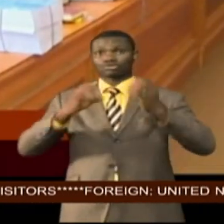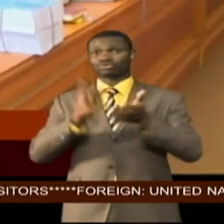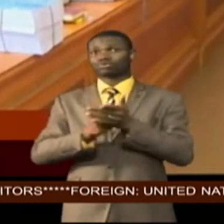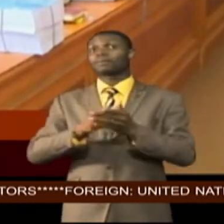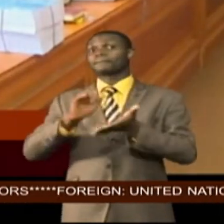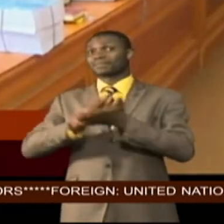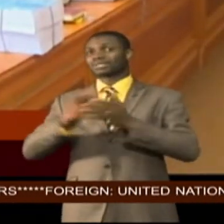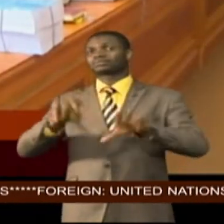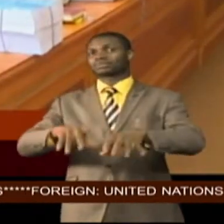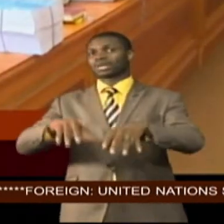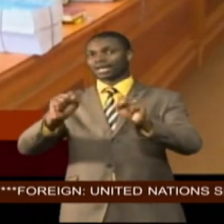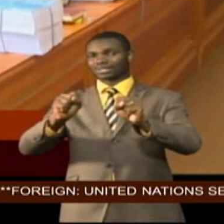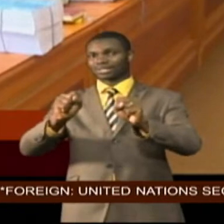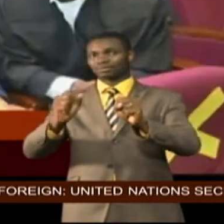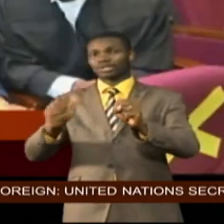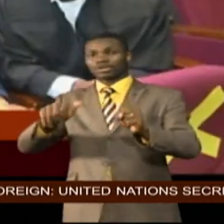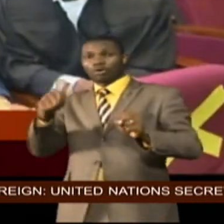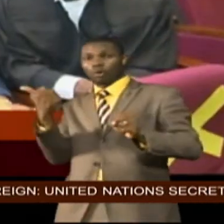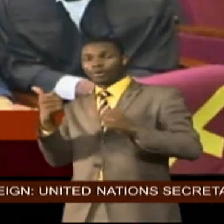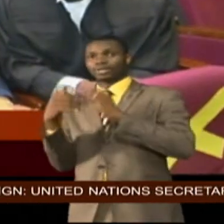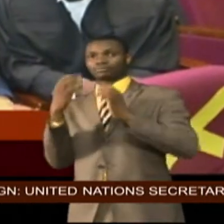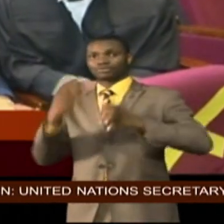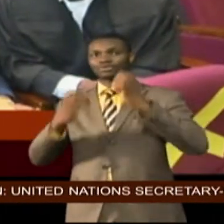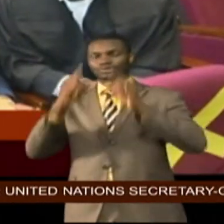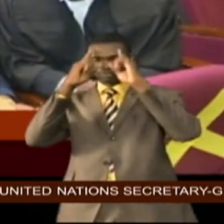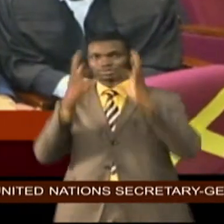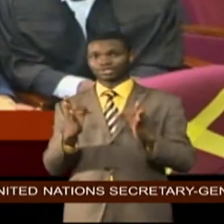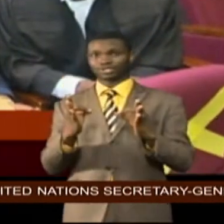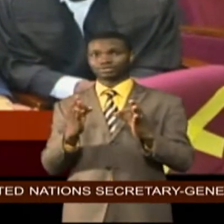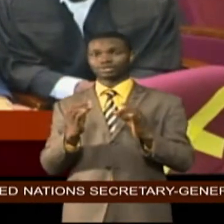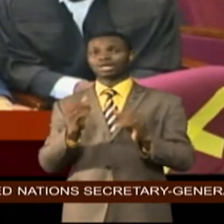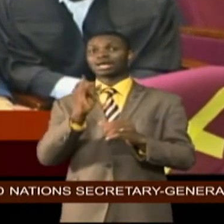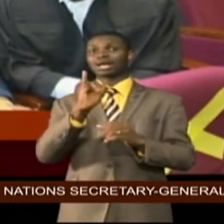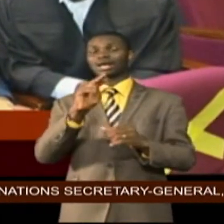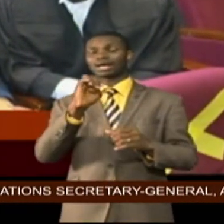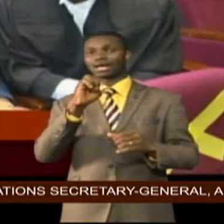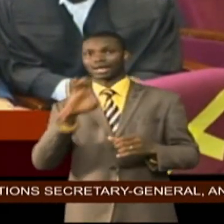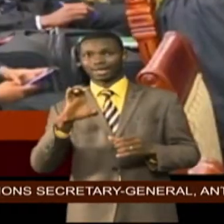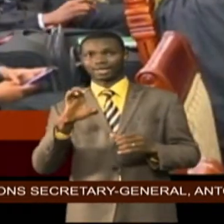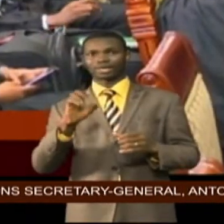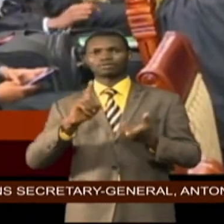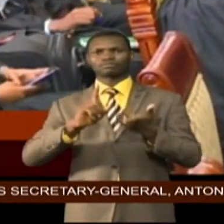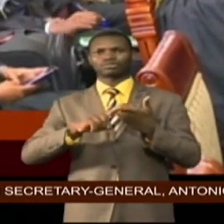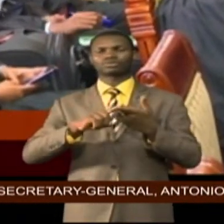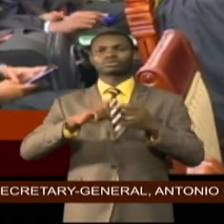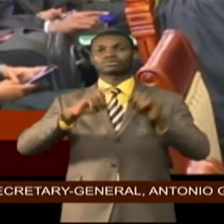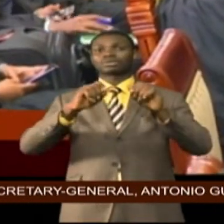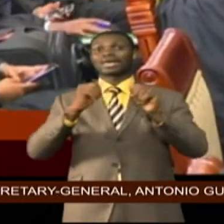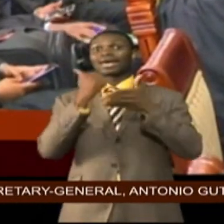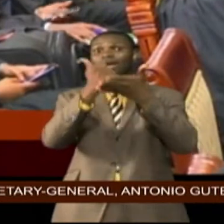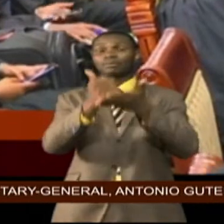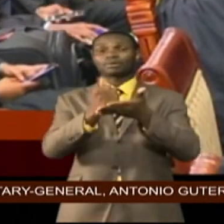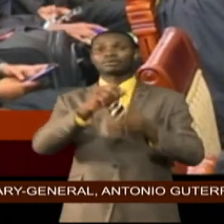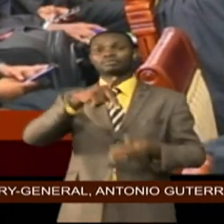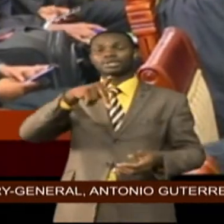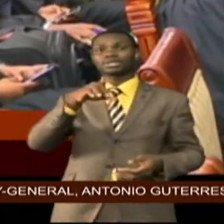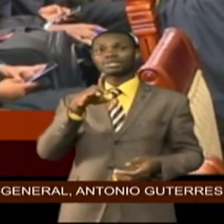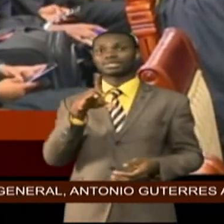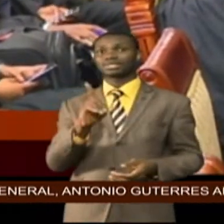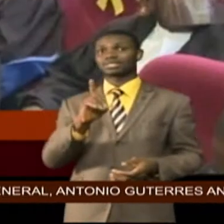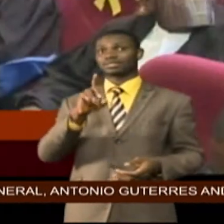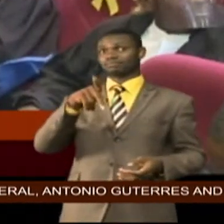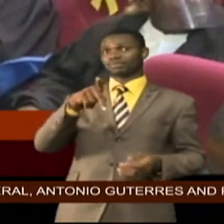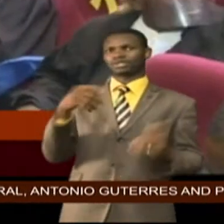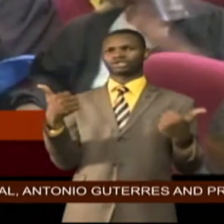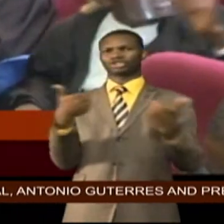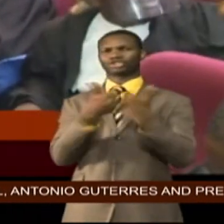and the court also heard the appeals filed by the Independent National Electoral Commission, INEC, and the People's Democratic Party, challenging the